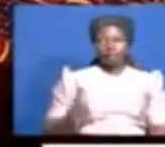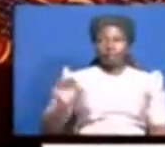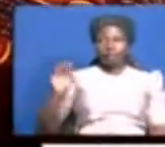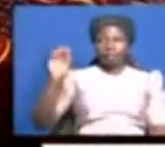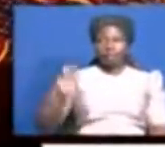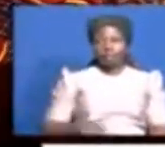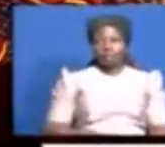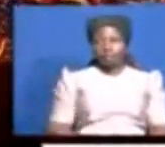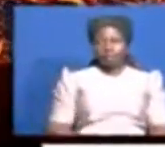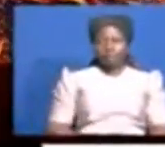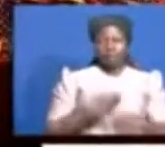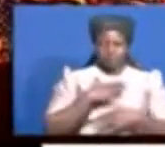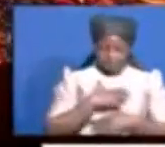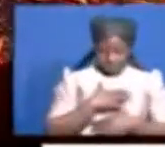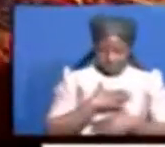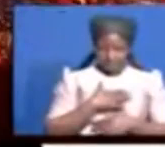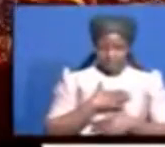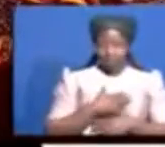Your Excellency,